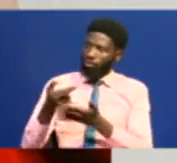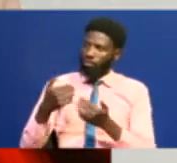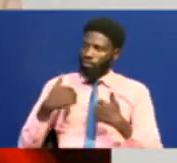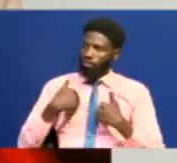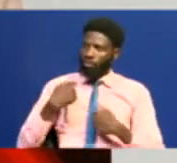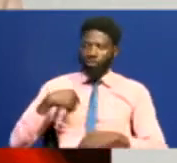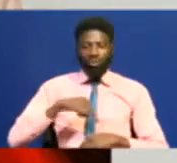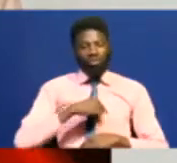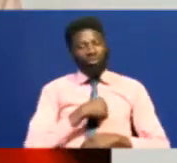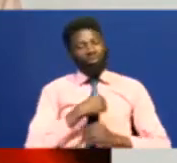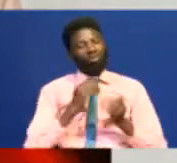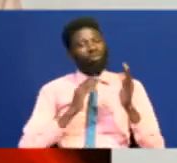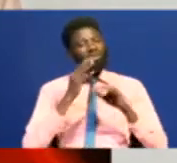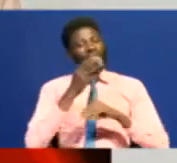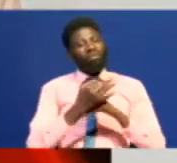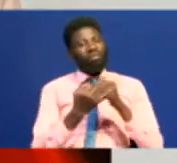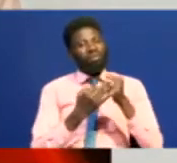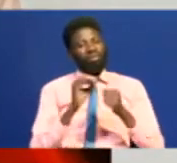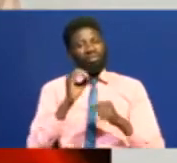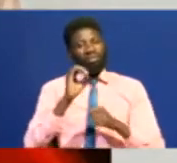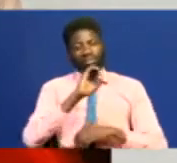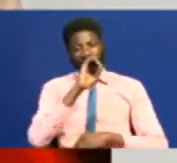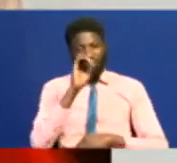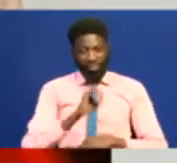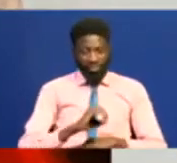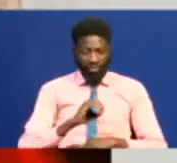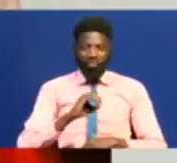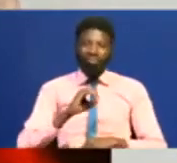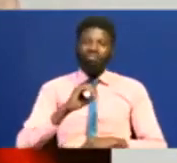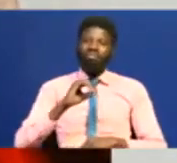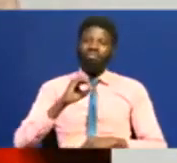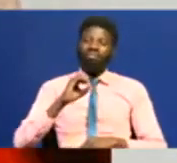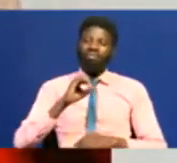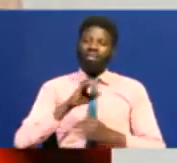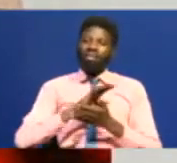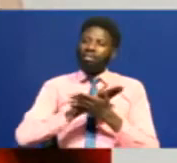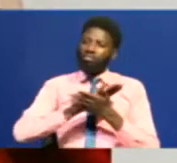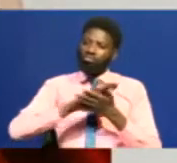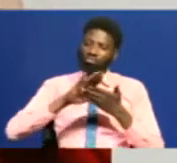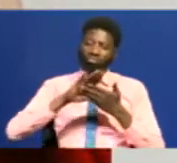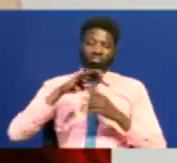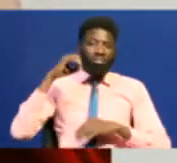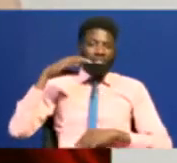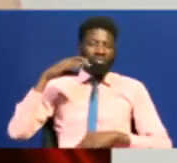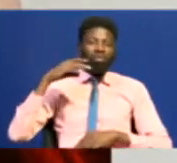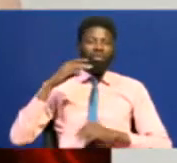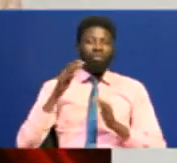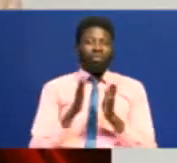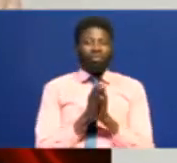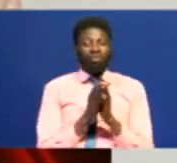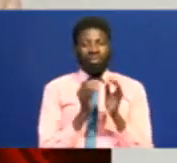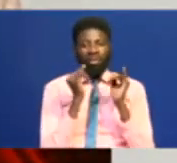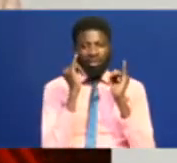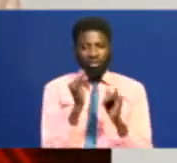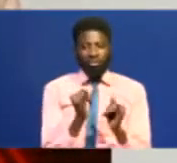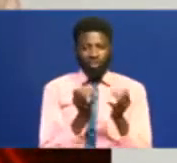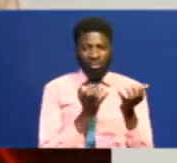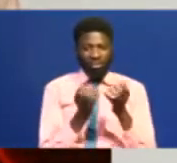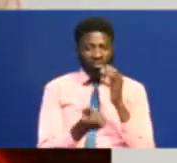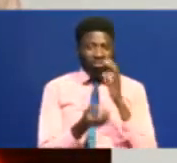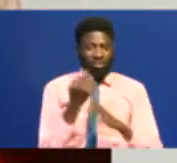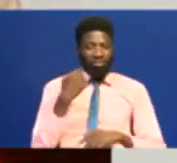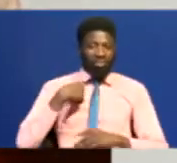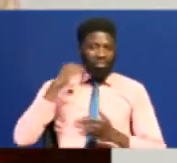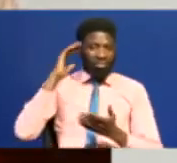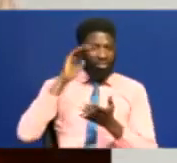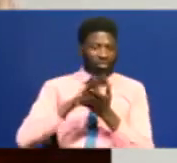believe, over 80% renewable sources of energy. So with the startups that are coming up, I strongly see that we're going to be able to, you know, come up with our